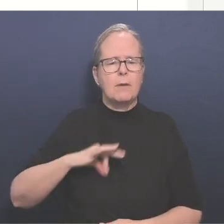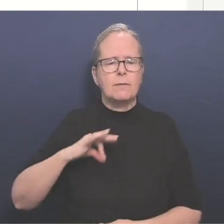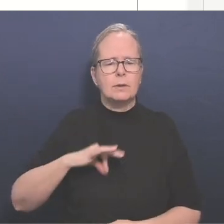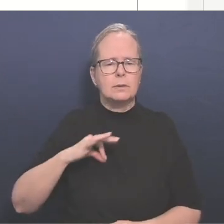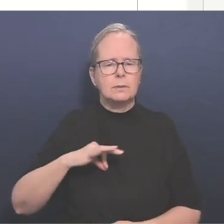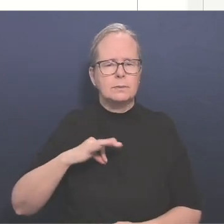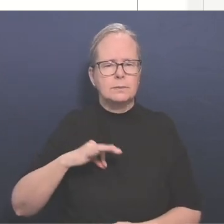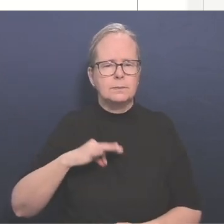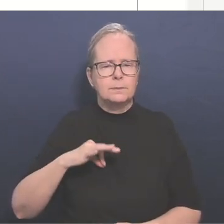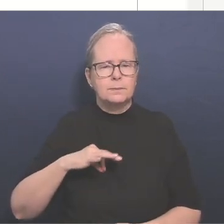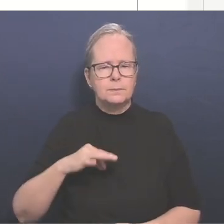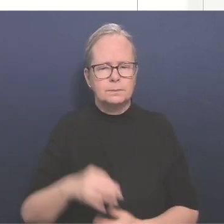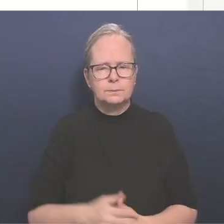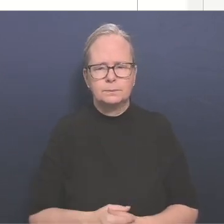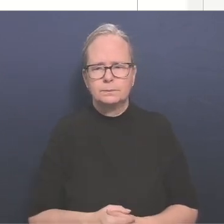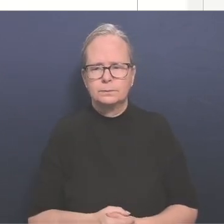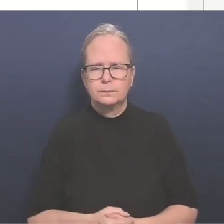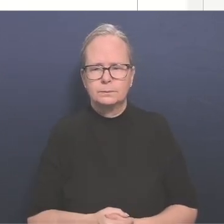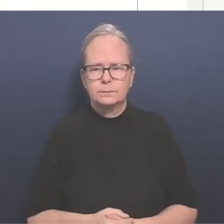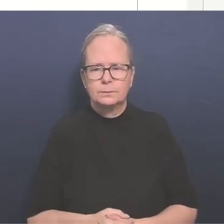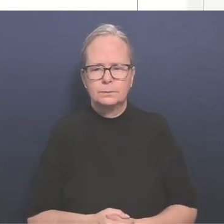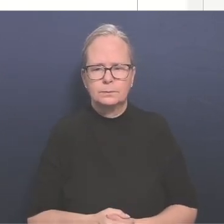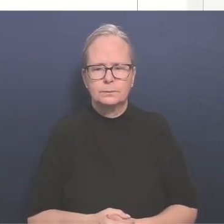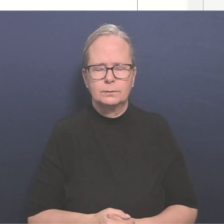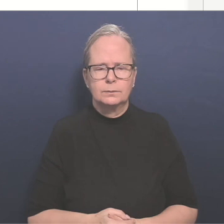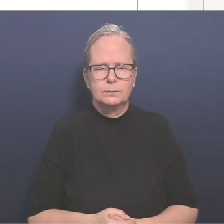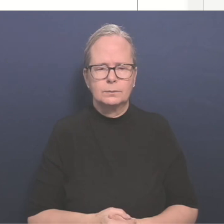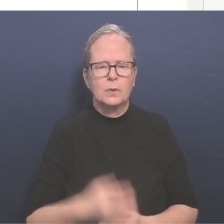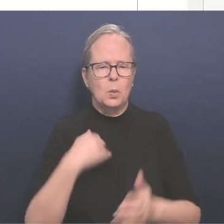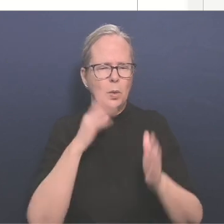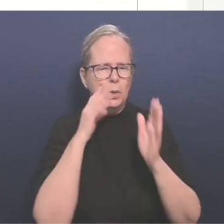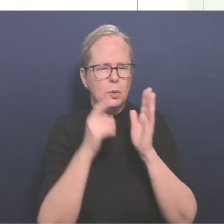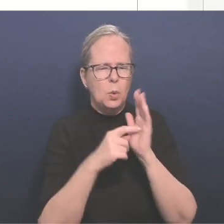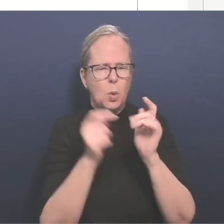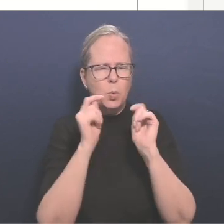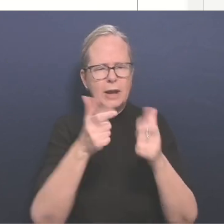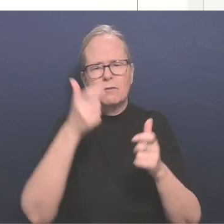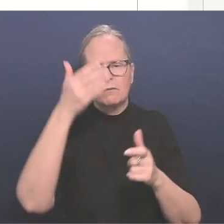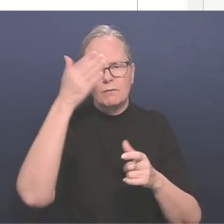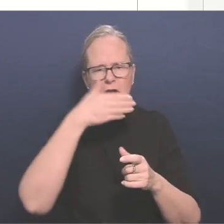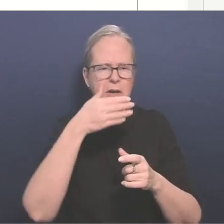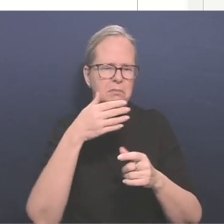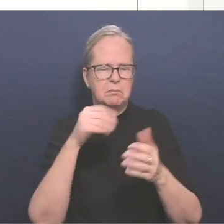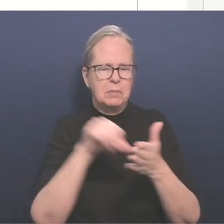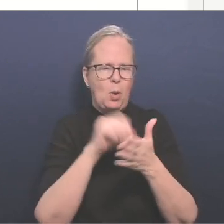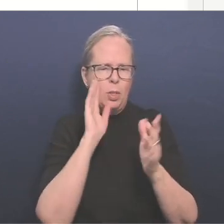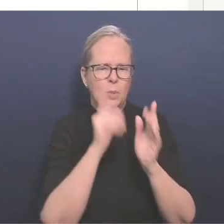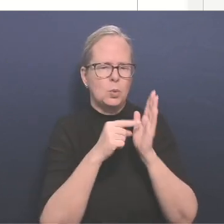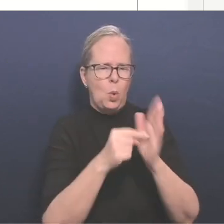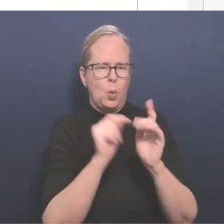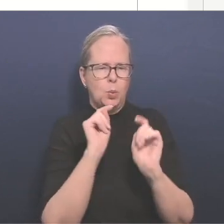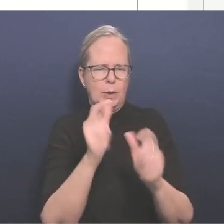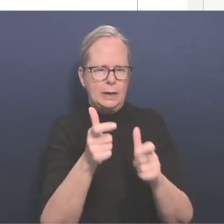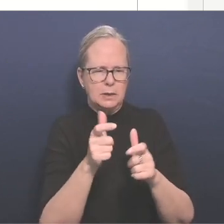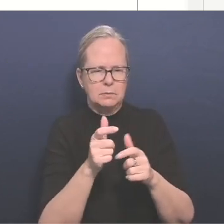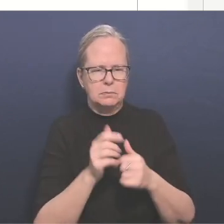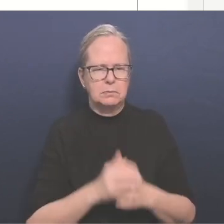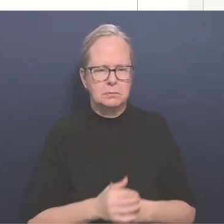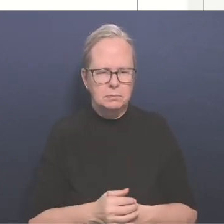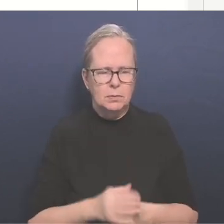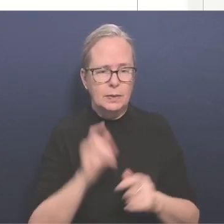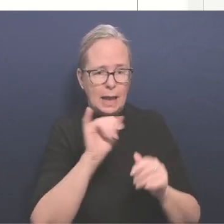to qualify for this benefit. Then something else you see on the front page is it tells you,